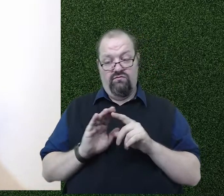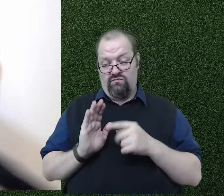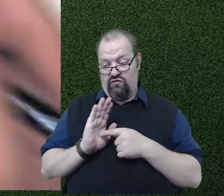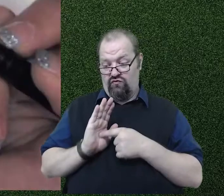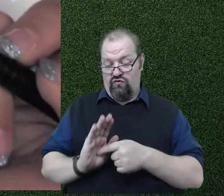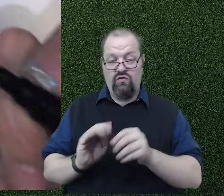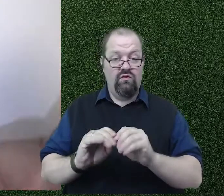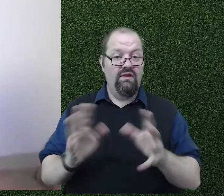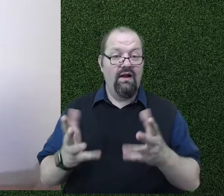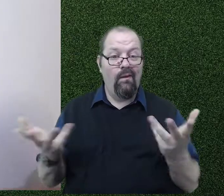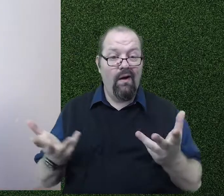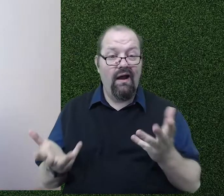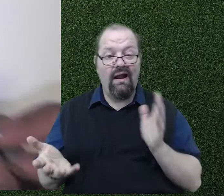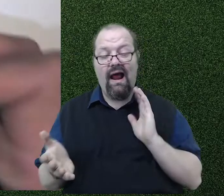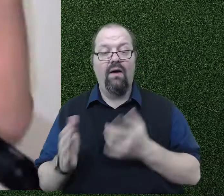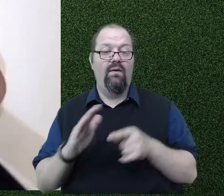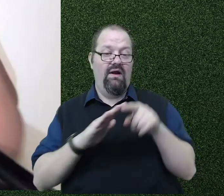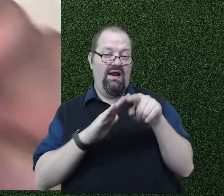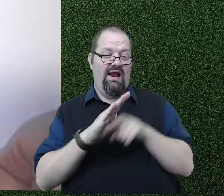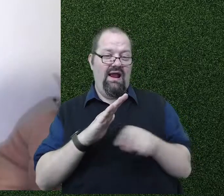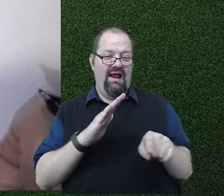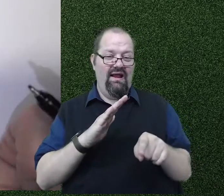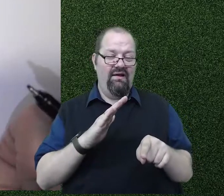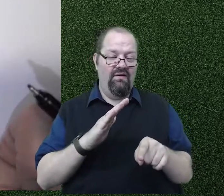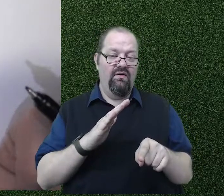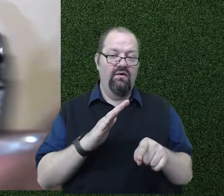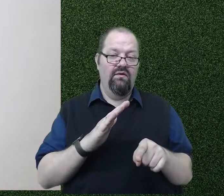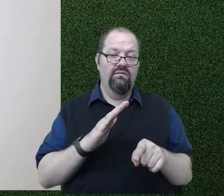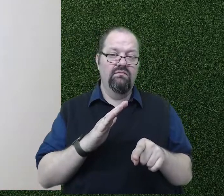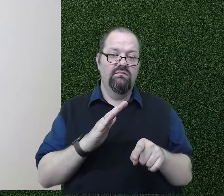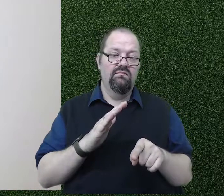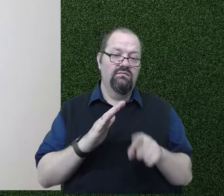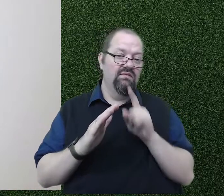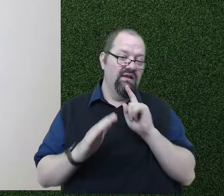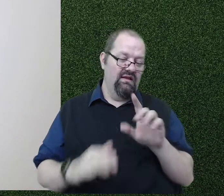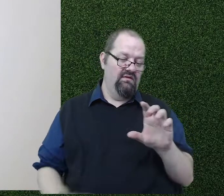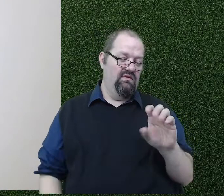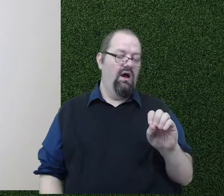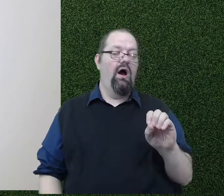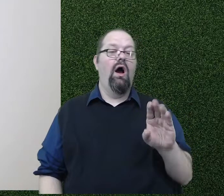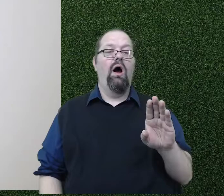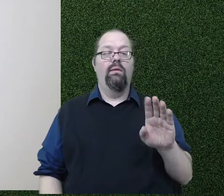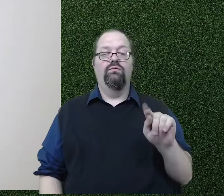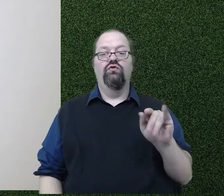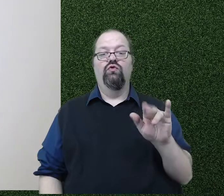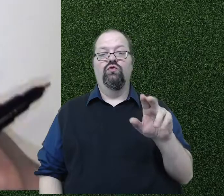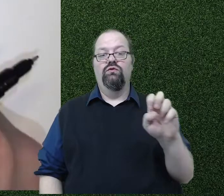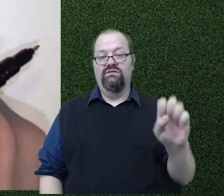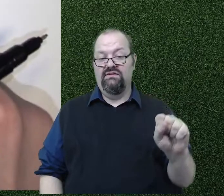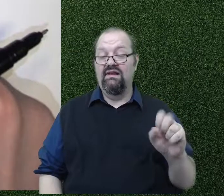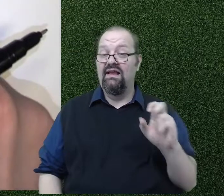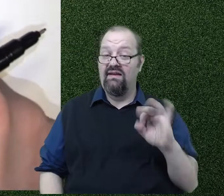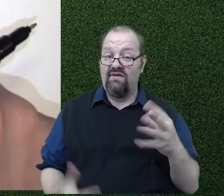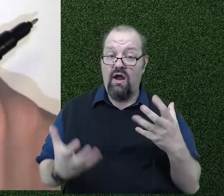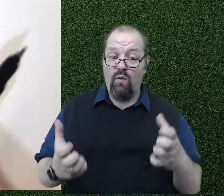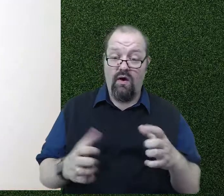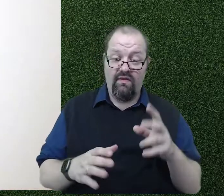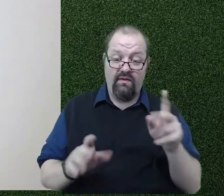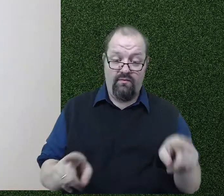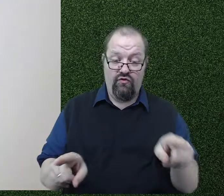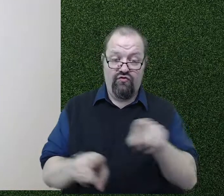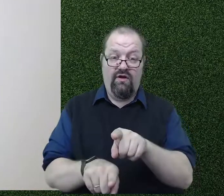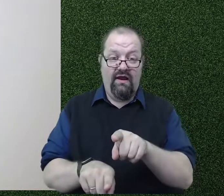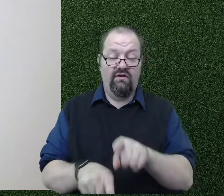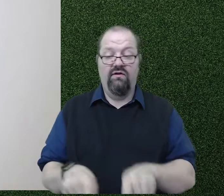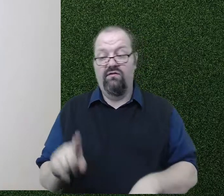that my angle, the smaller angle between the two vectors, is obtuse. And if I want the projection of u onto